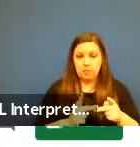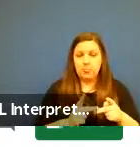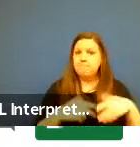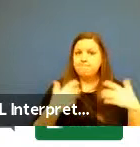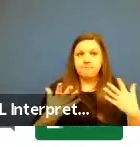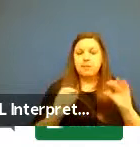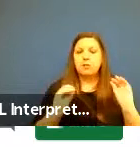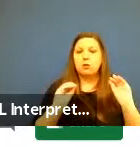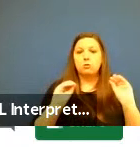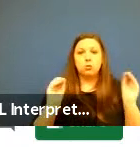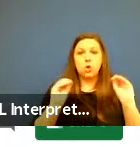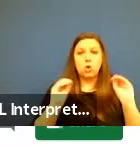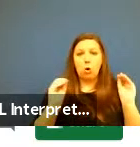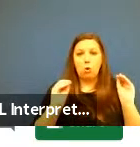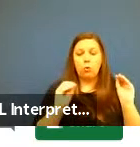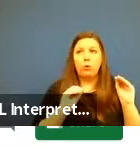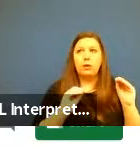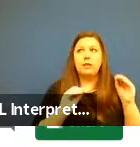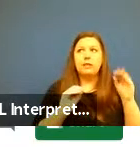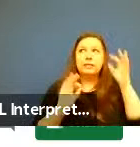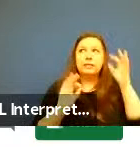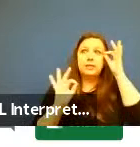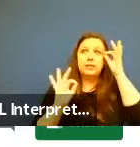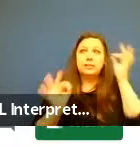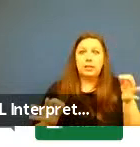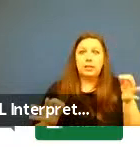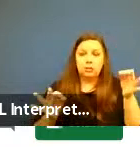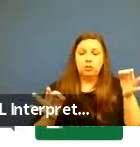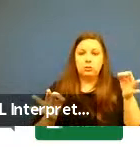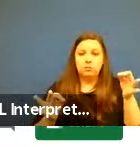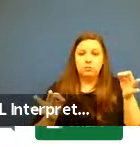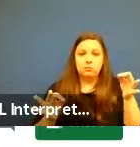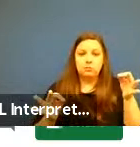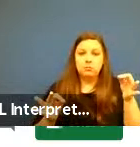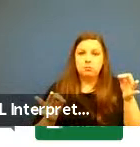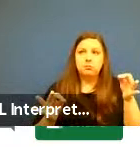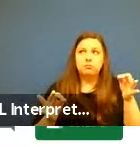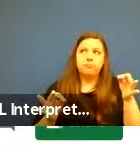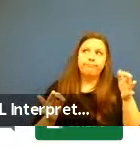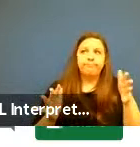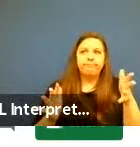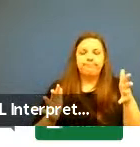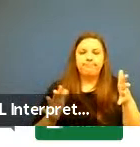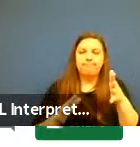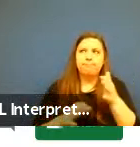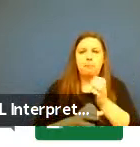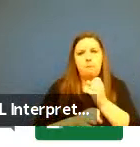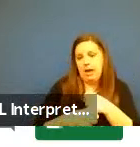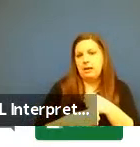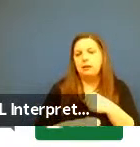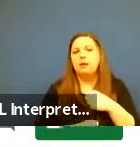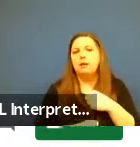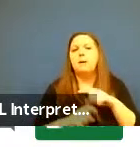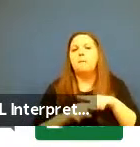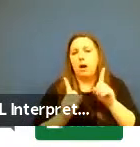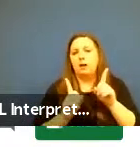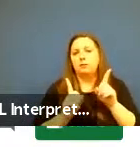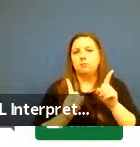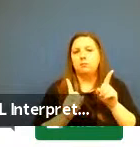no decision made per se, but it certainly